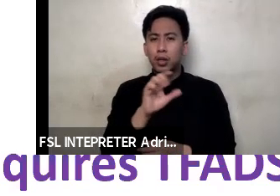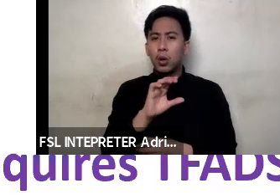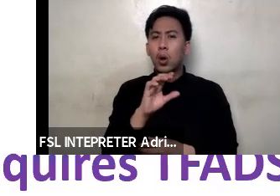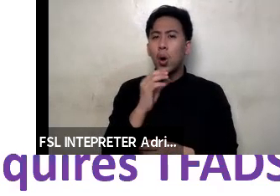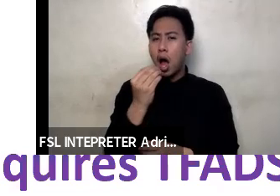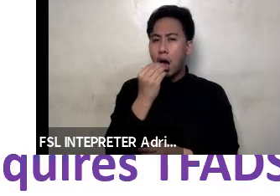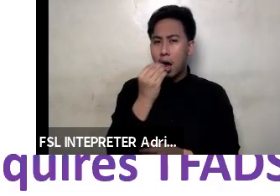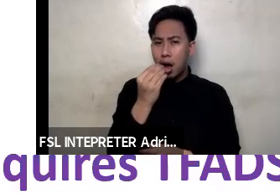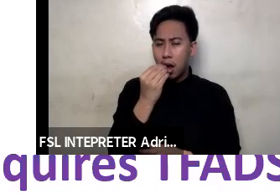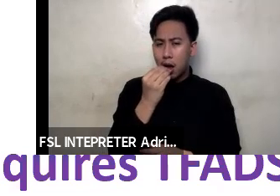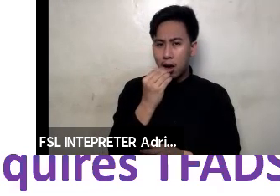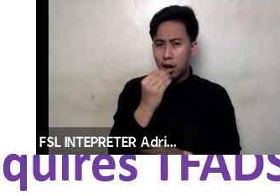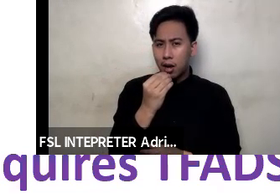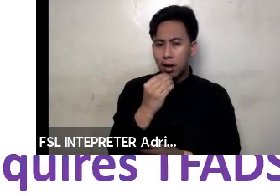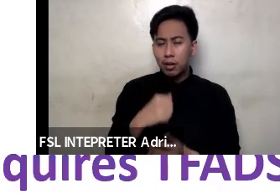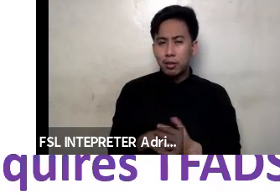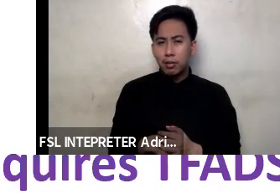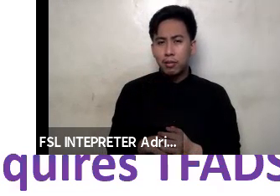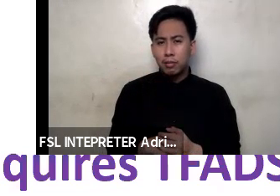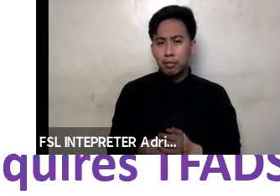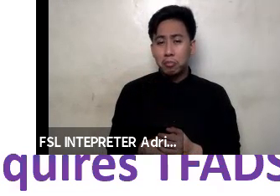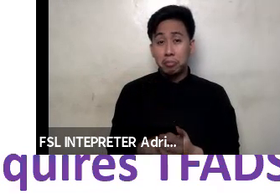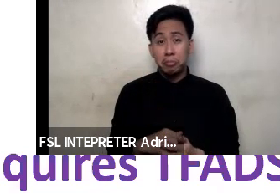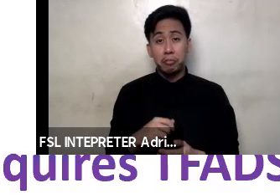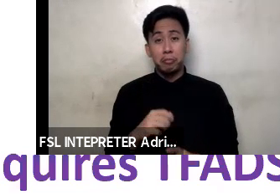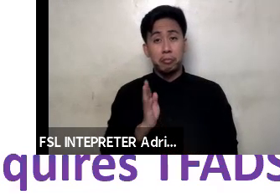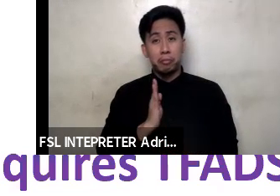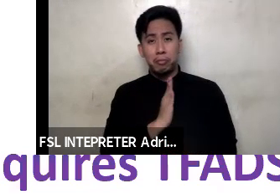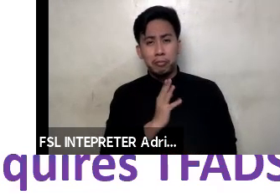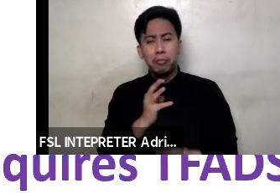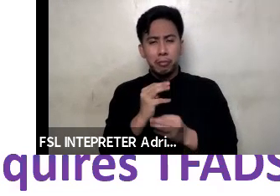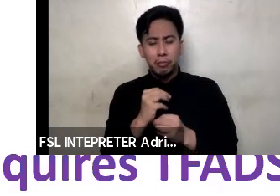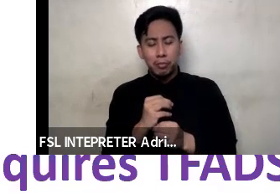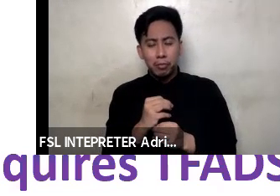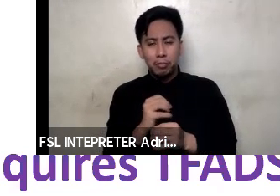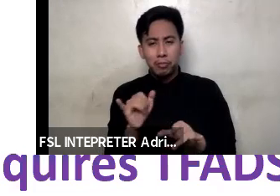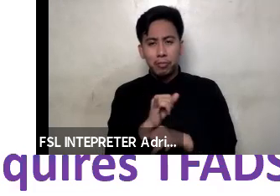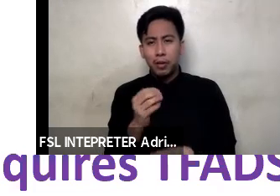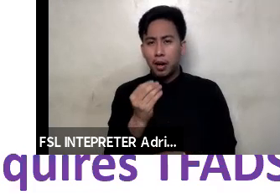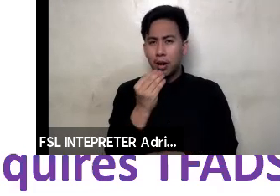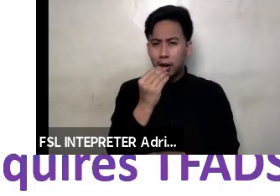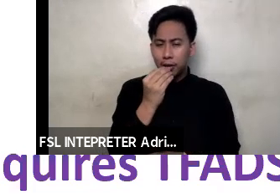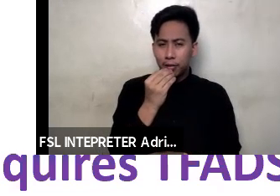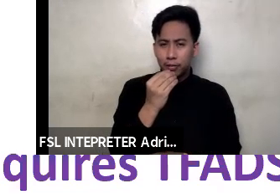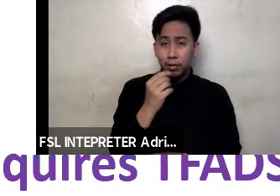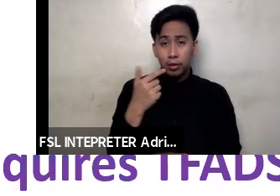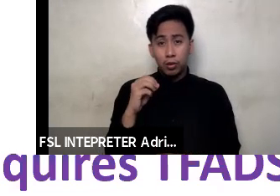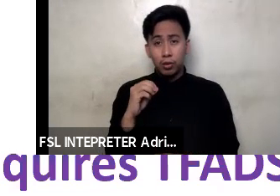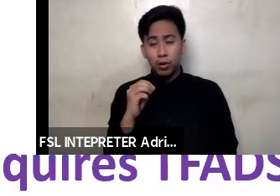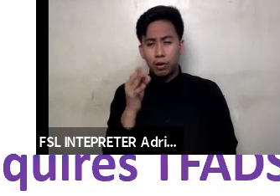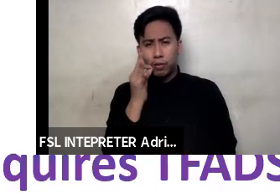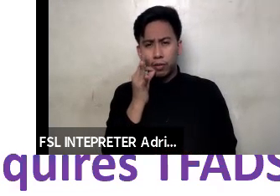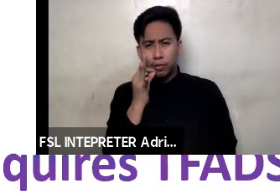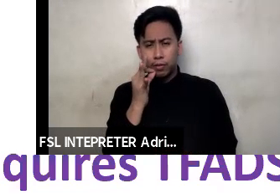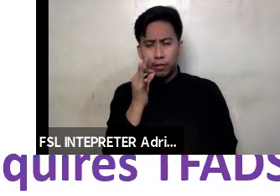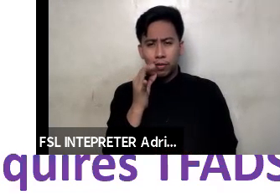And then that includes also breast milk, the one in pink. If you will notice, no, yung go food natin, hindi pa rin na iba. That's